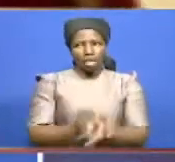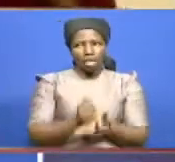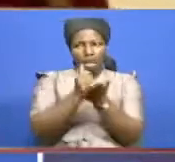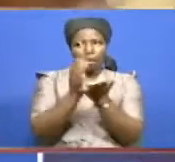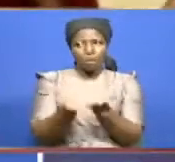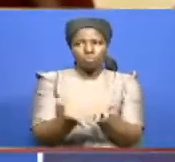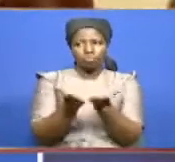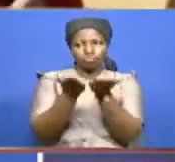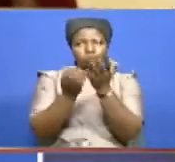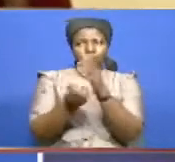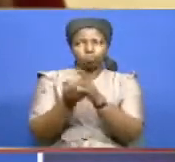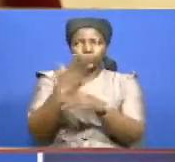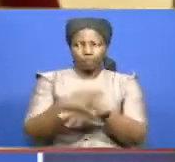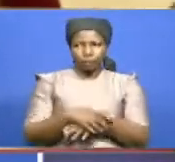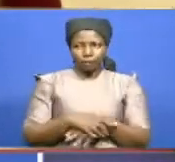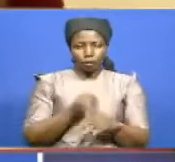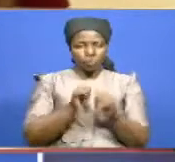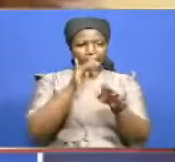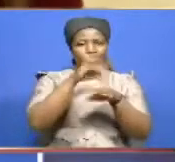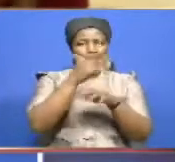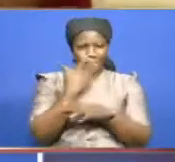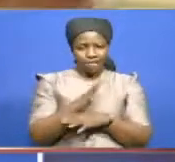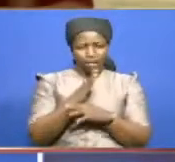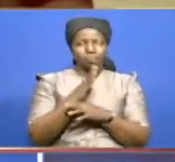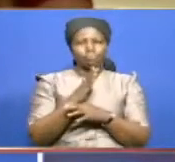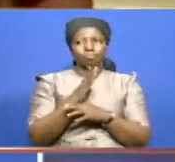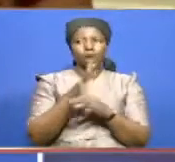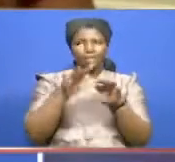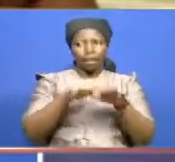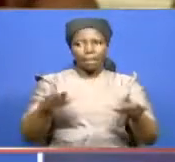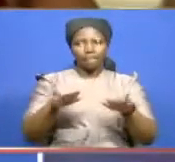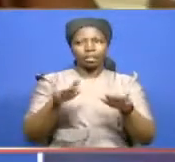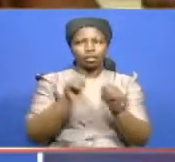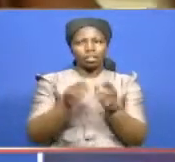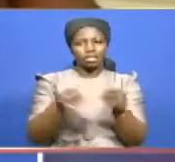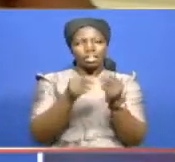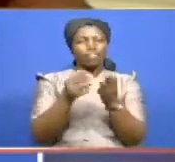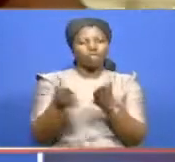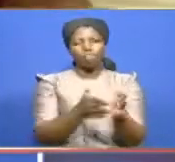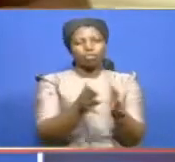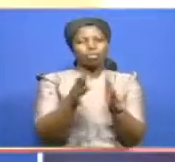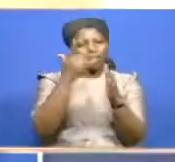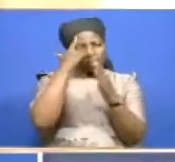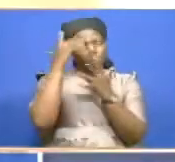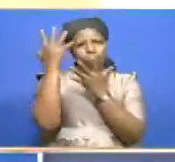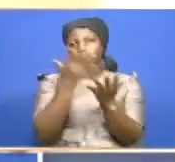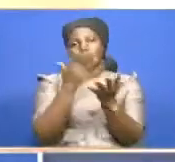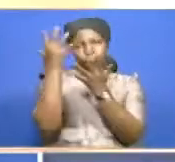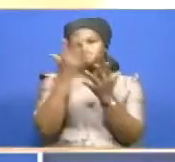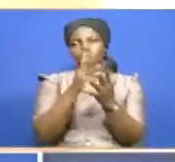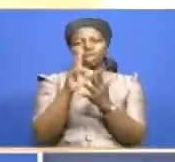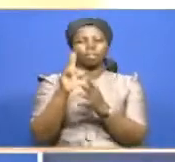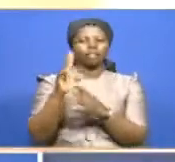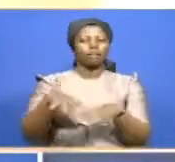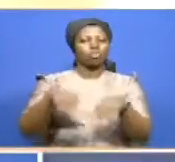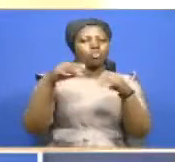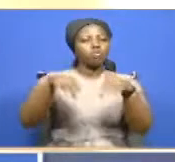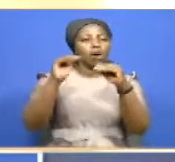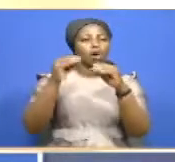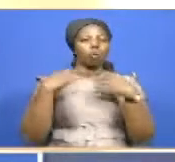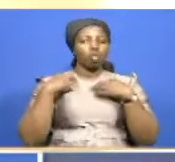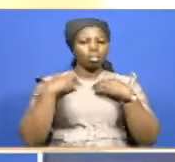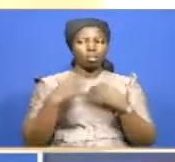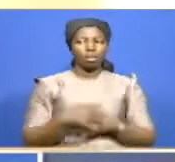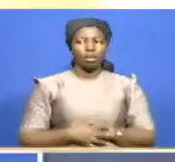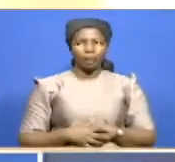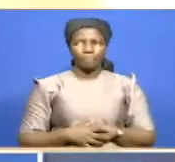by liberalization of the market in the late 90s, which paved way for the importation of second-hand clothes. Every 100 shillings that Kenyans earn, a